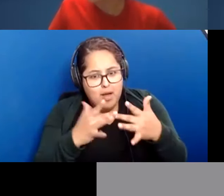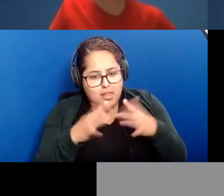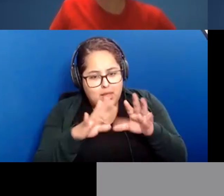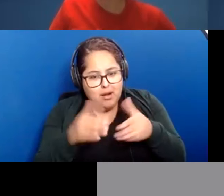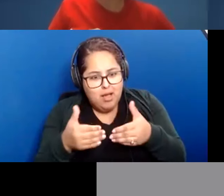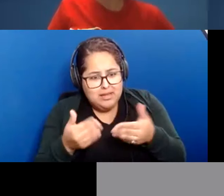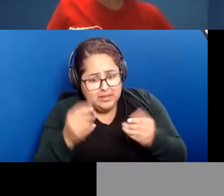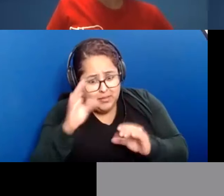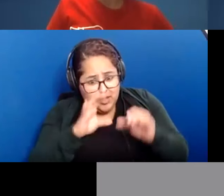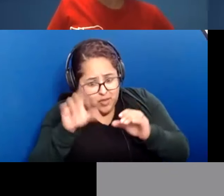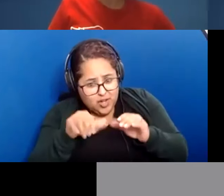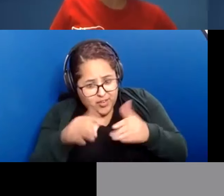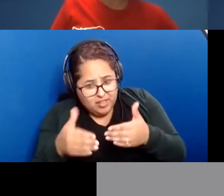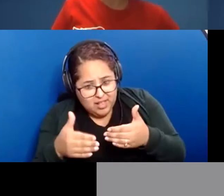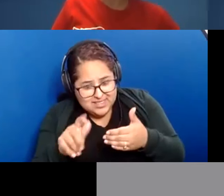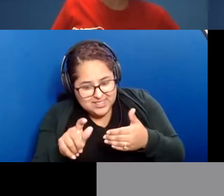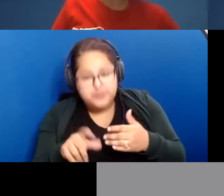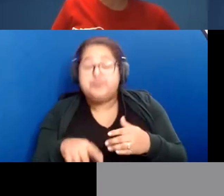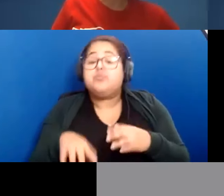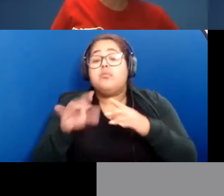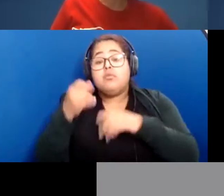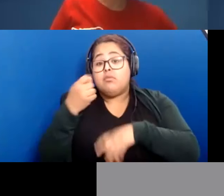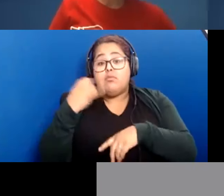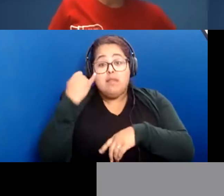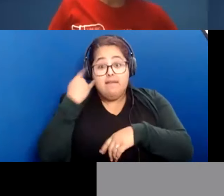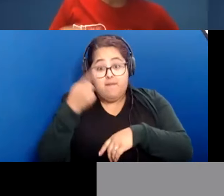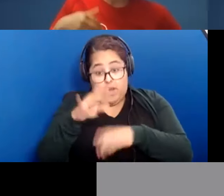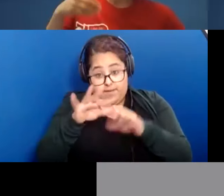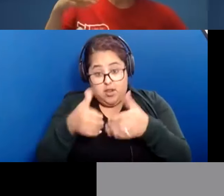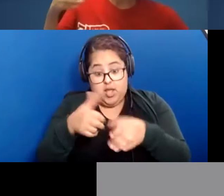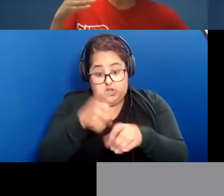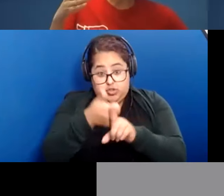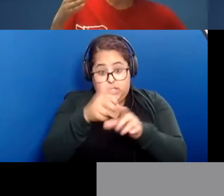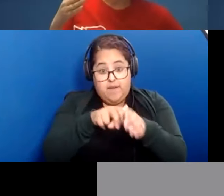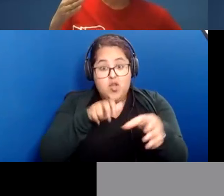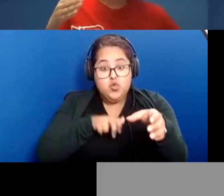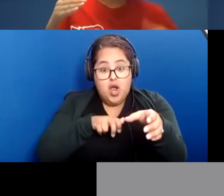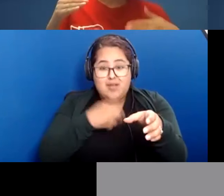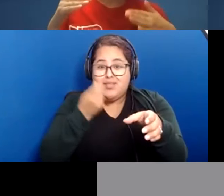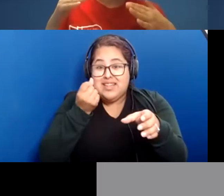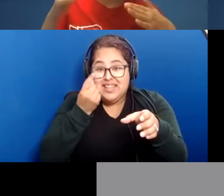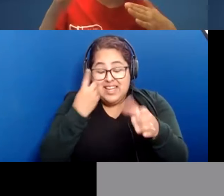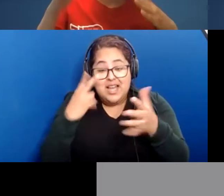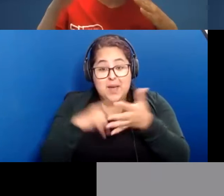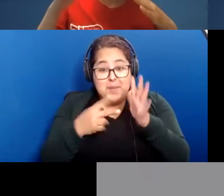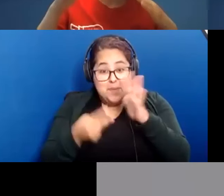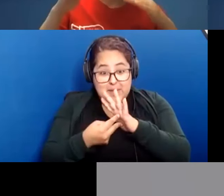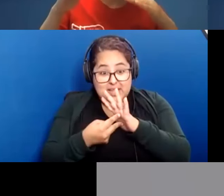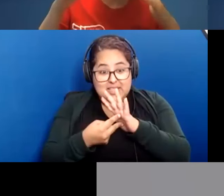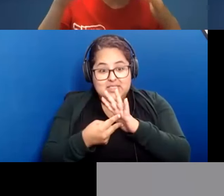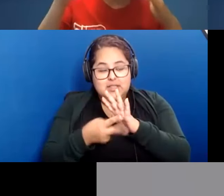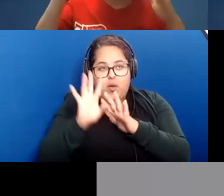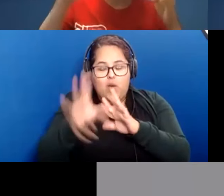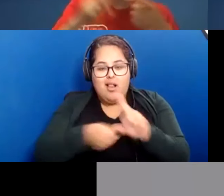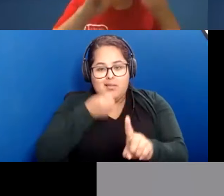look for another class? So if you drop one of your classes, just know that it